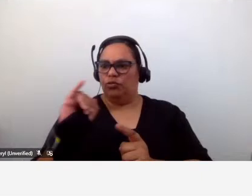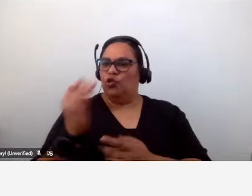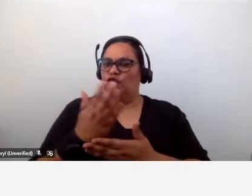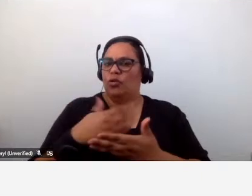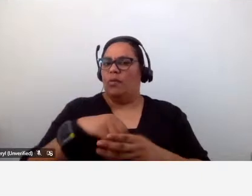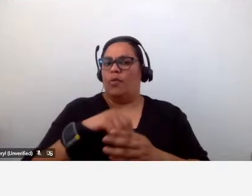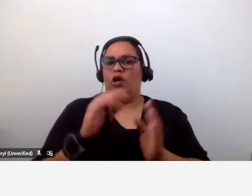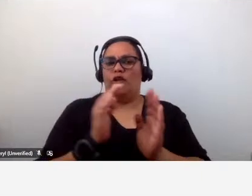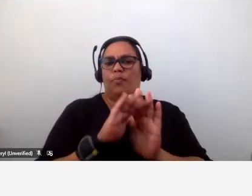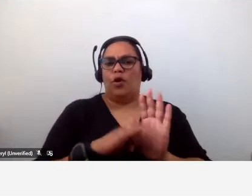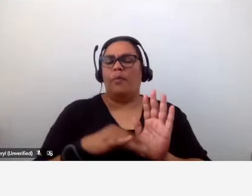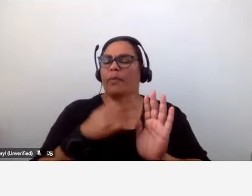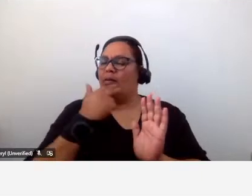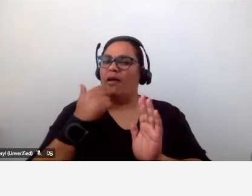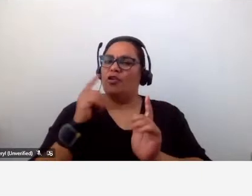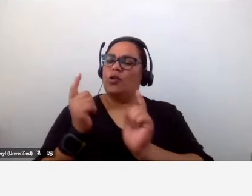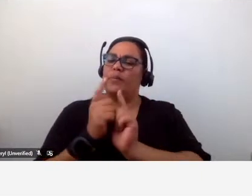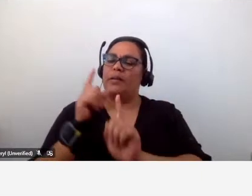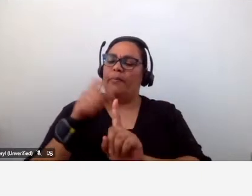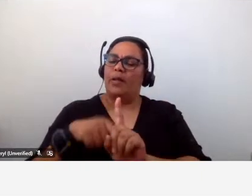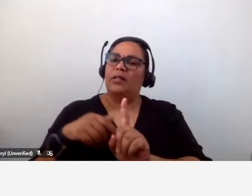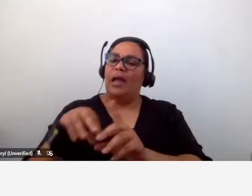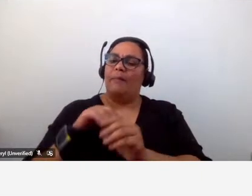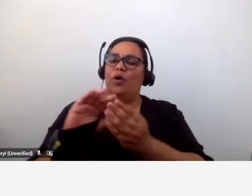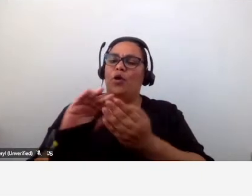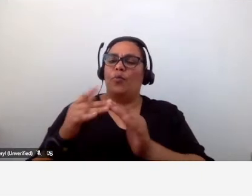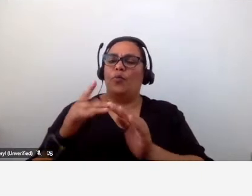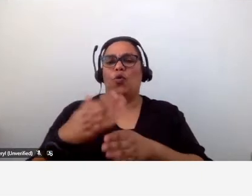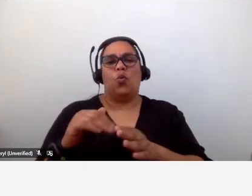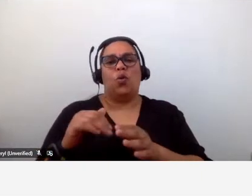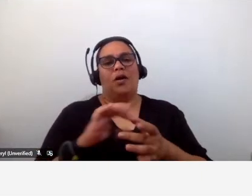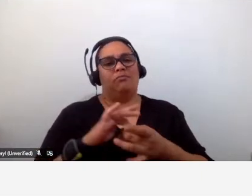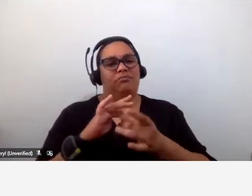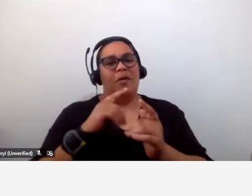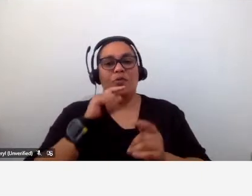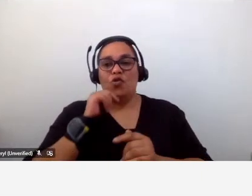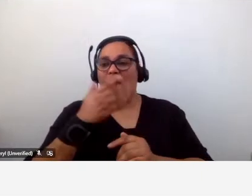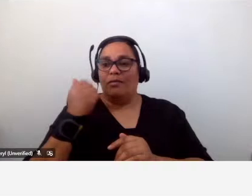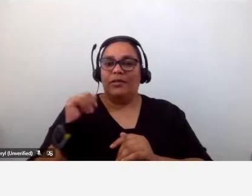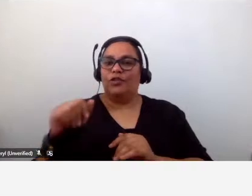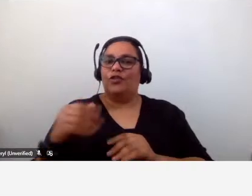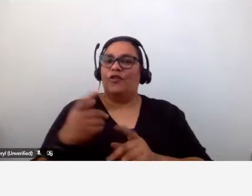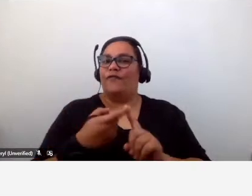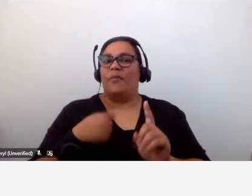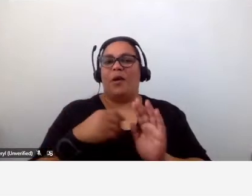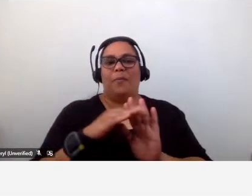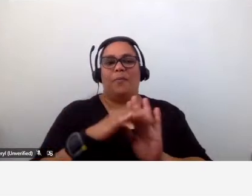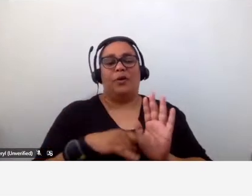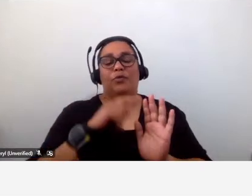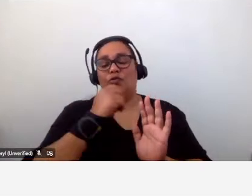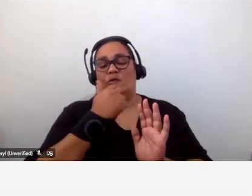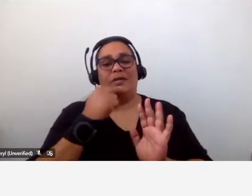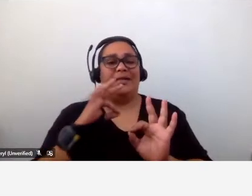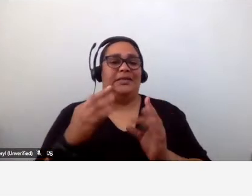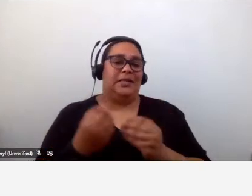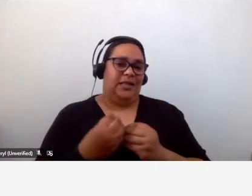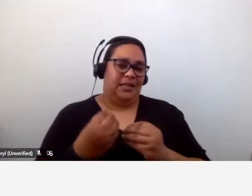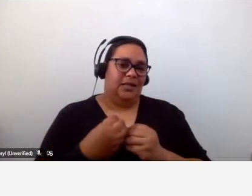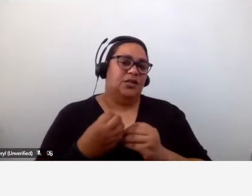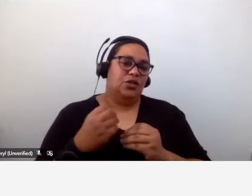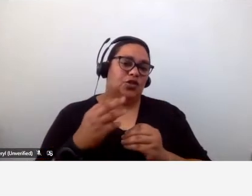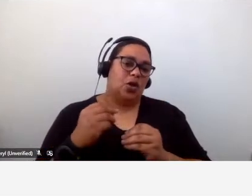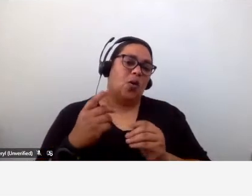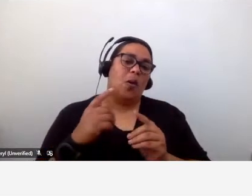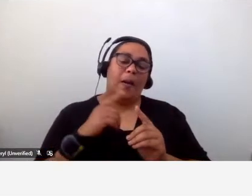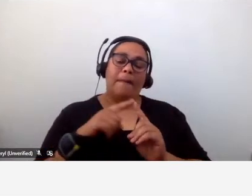program. It was lovely to meet somebody that in the community that you work with, and I didn't know she was part of our program. So it was really nice. But we